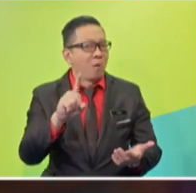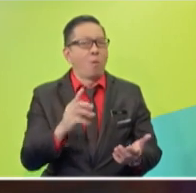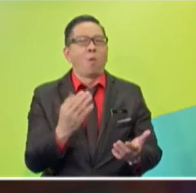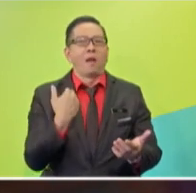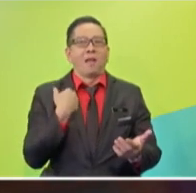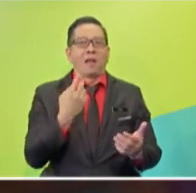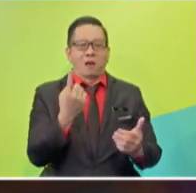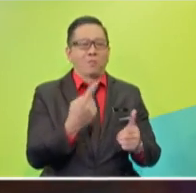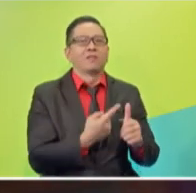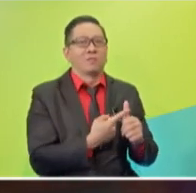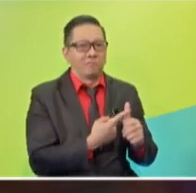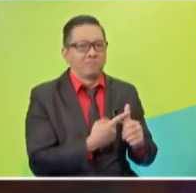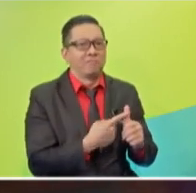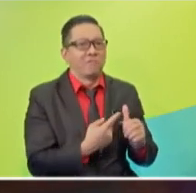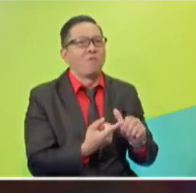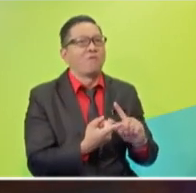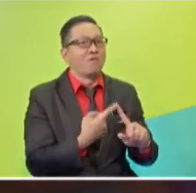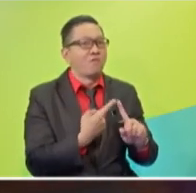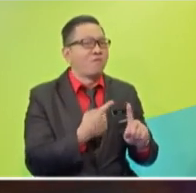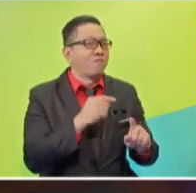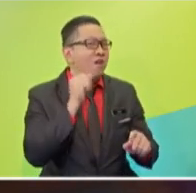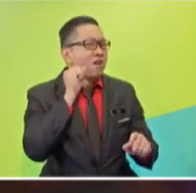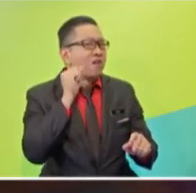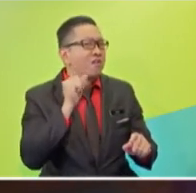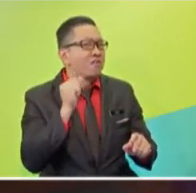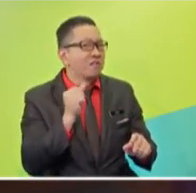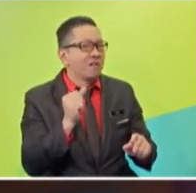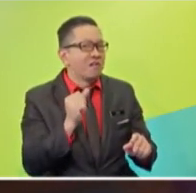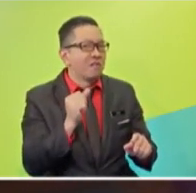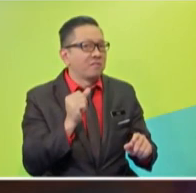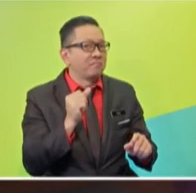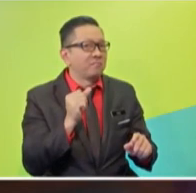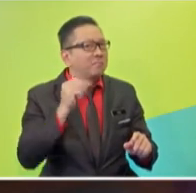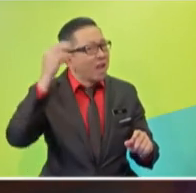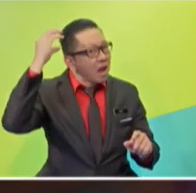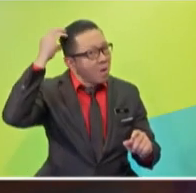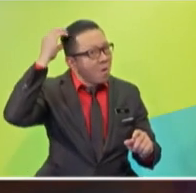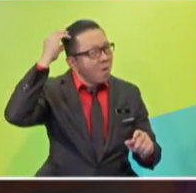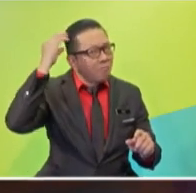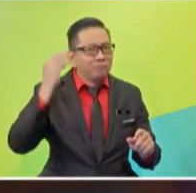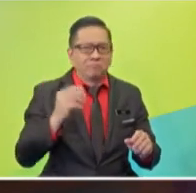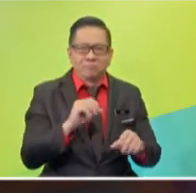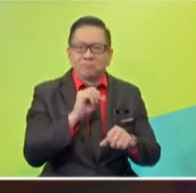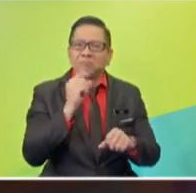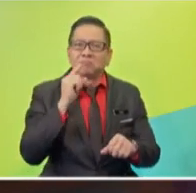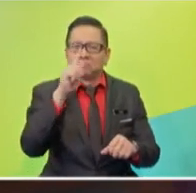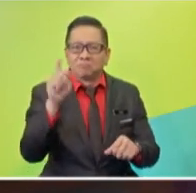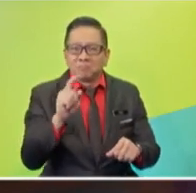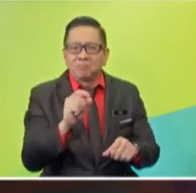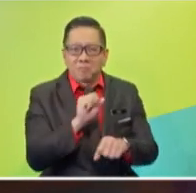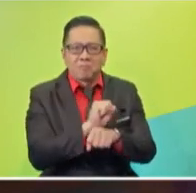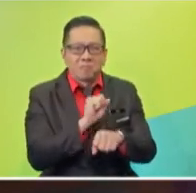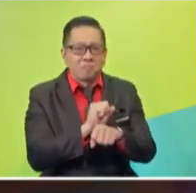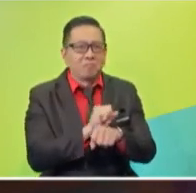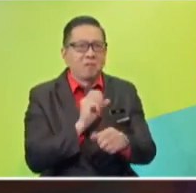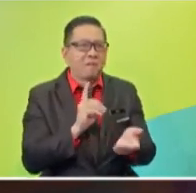right, the first one is from Adi Aisha Sofia from Selangor. Mm-hmm. She wanted to know, how long have you been working as a